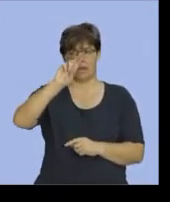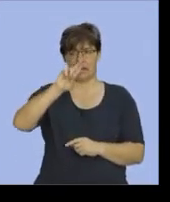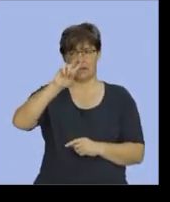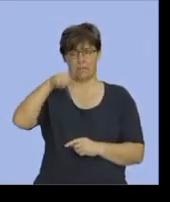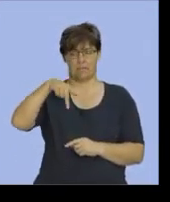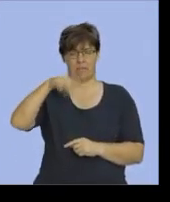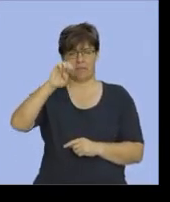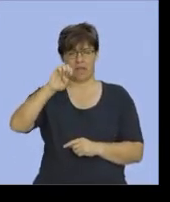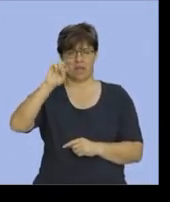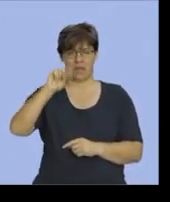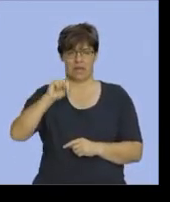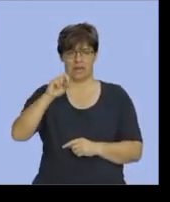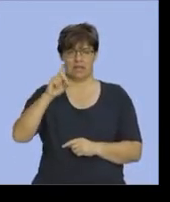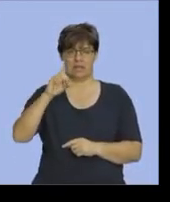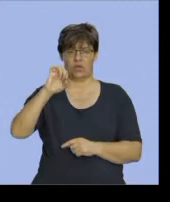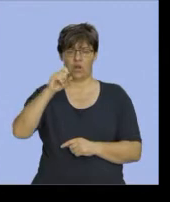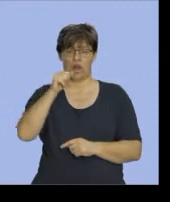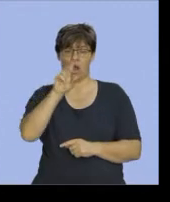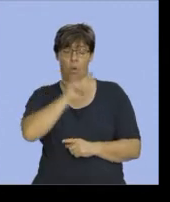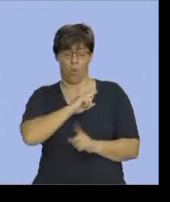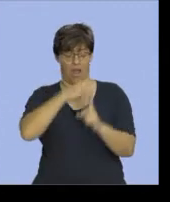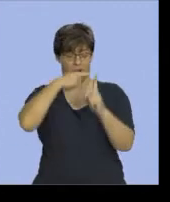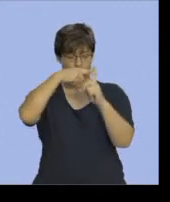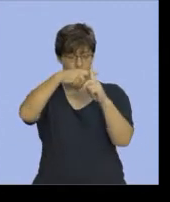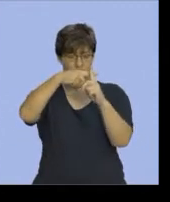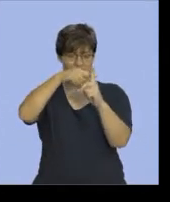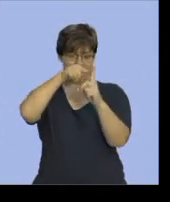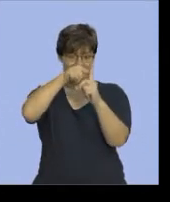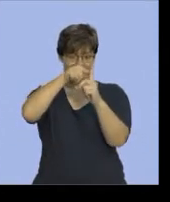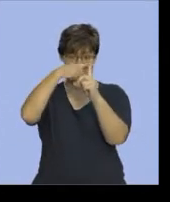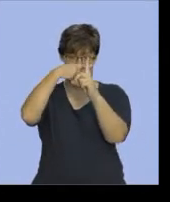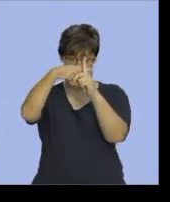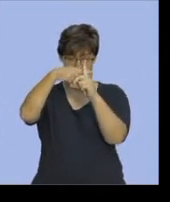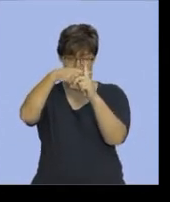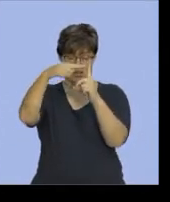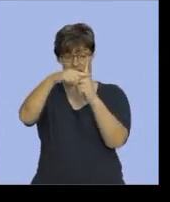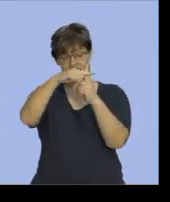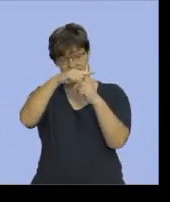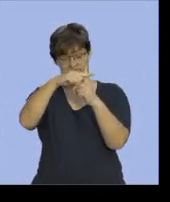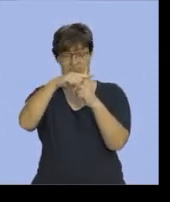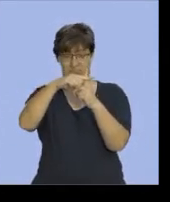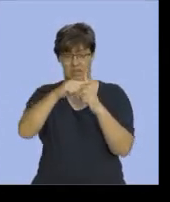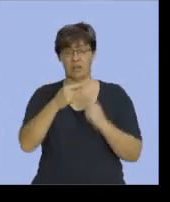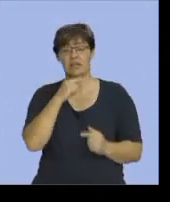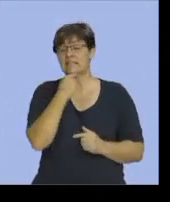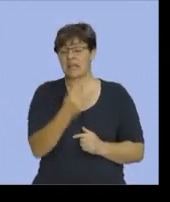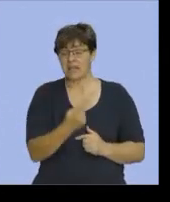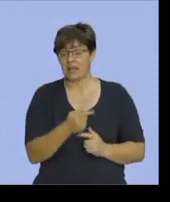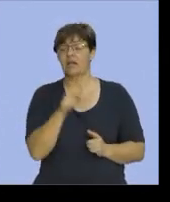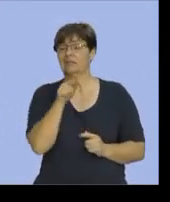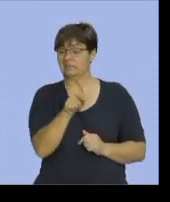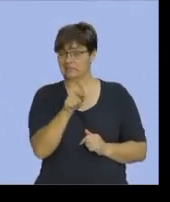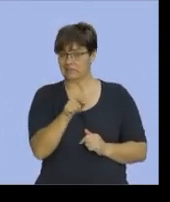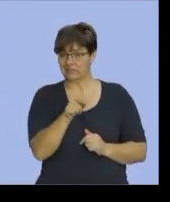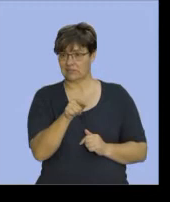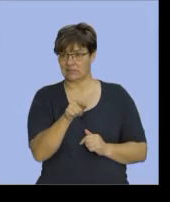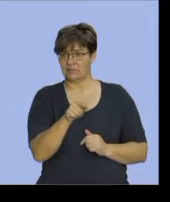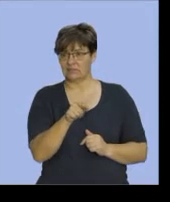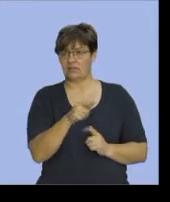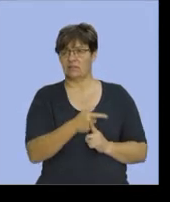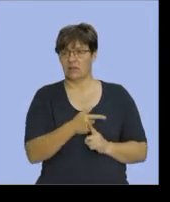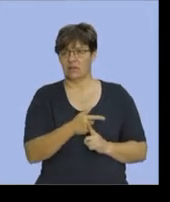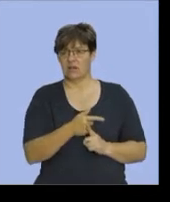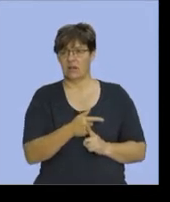one another where they are crossing. And this point where they are crossing, we normally call it the